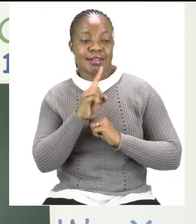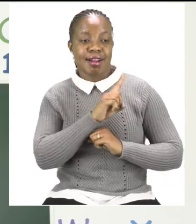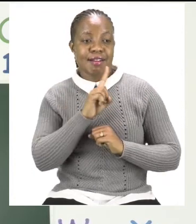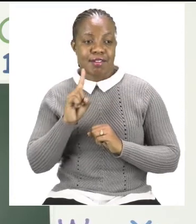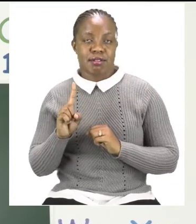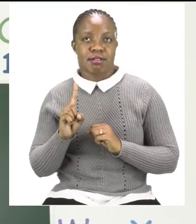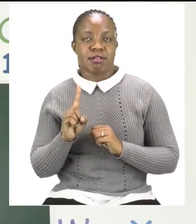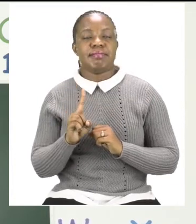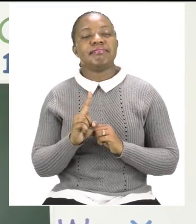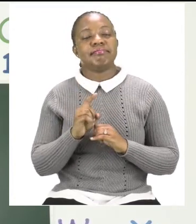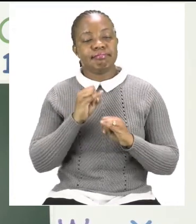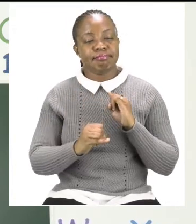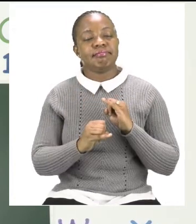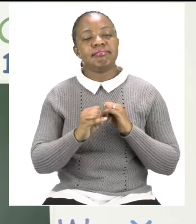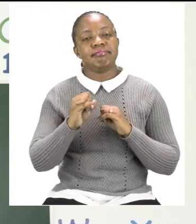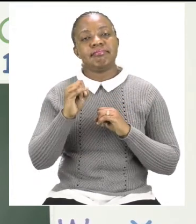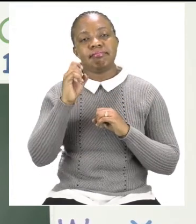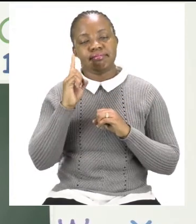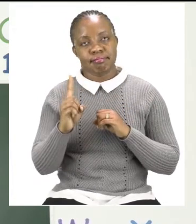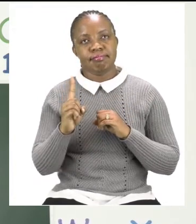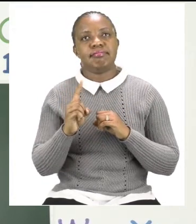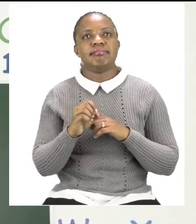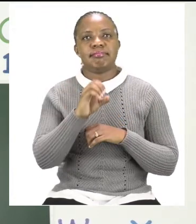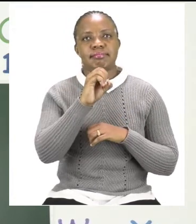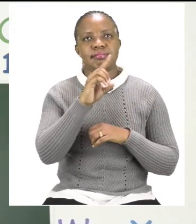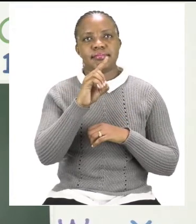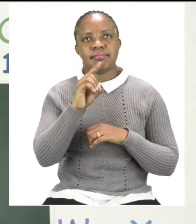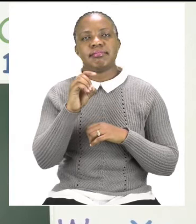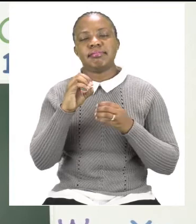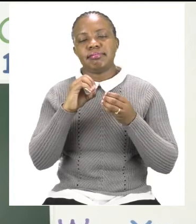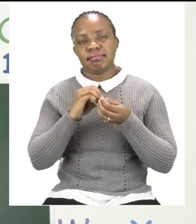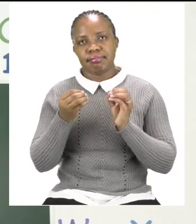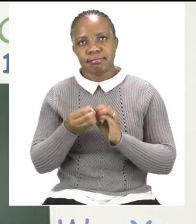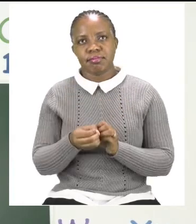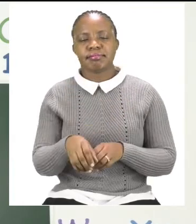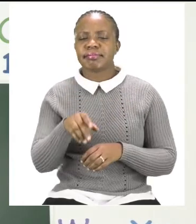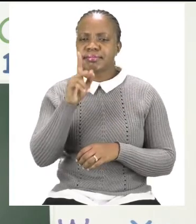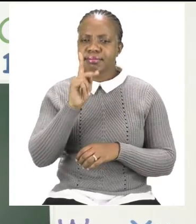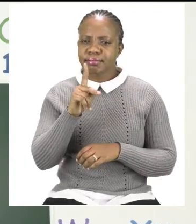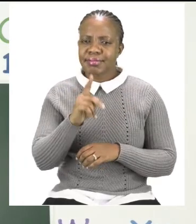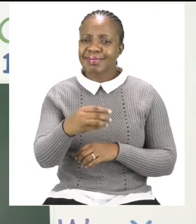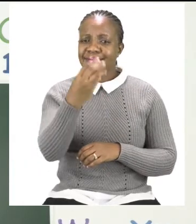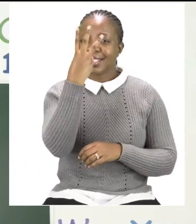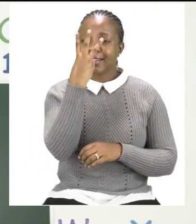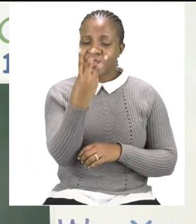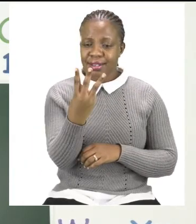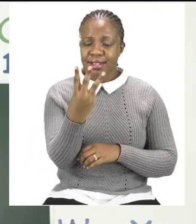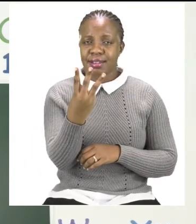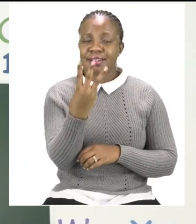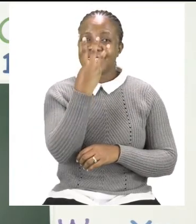1. Then we have 3. So that means any number that ends